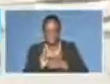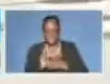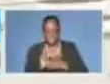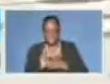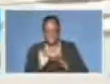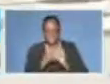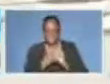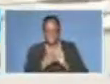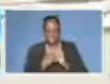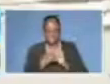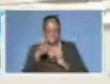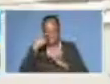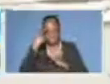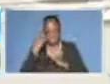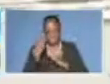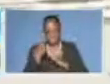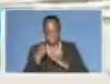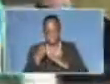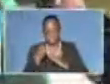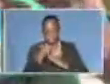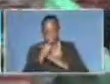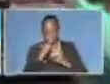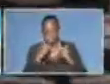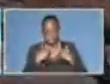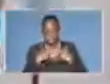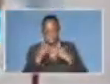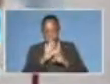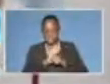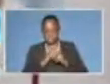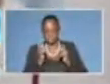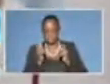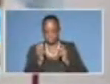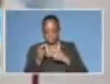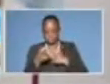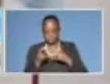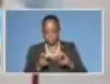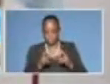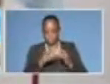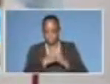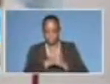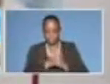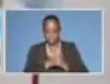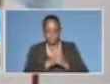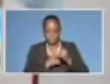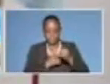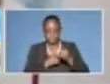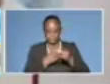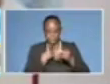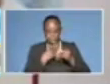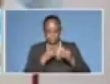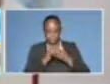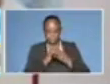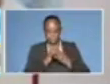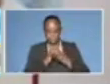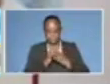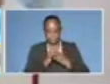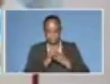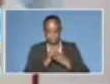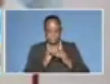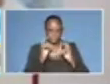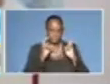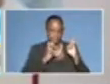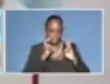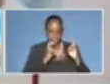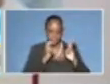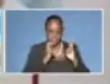be attributed to limited room inventory. Based on comparisons against the pre-pandemic highs and